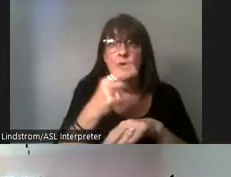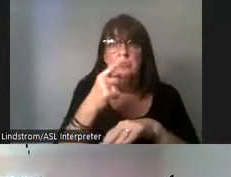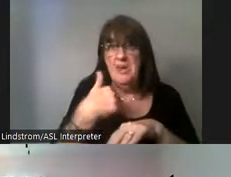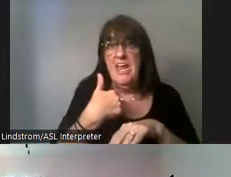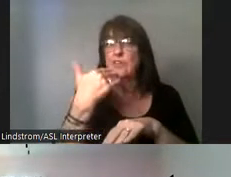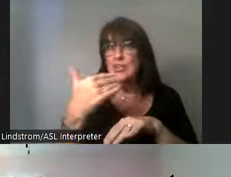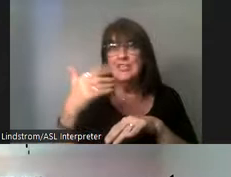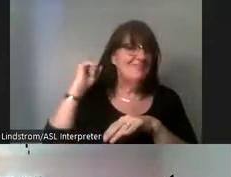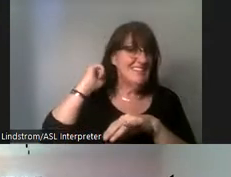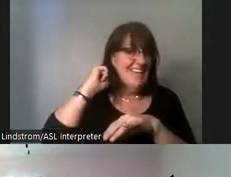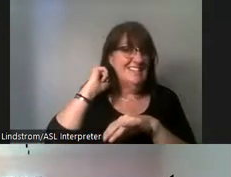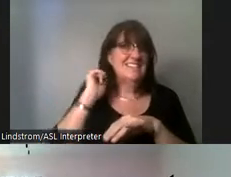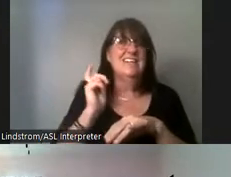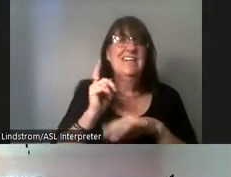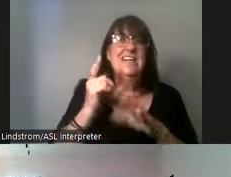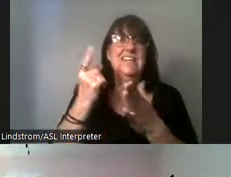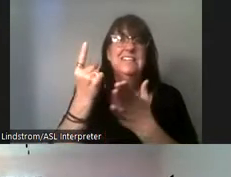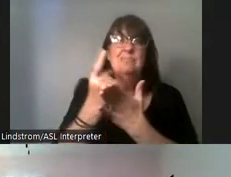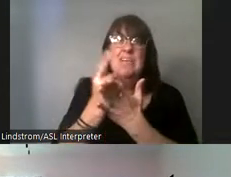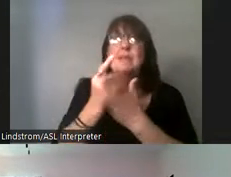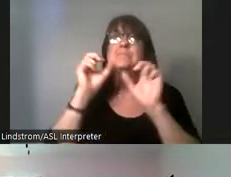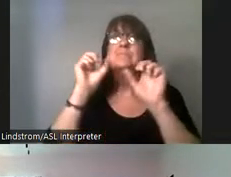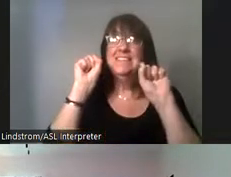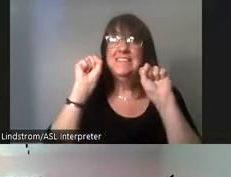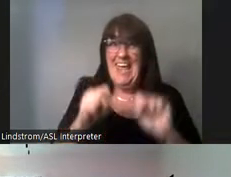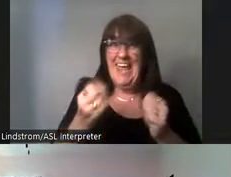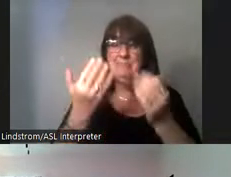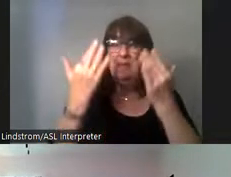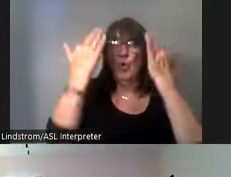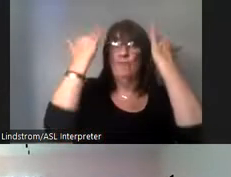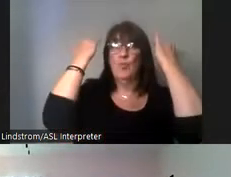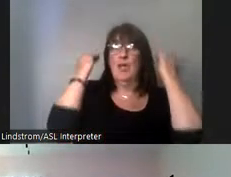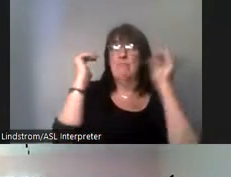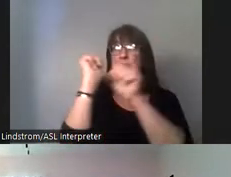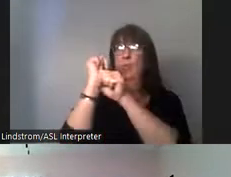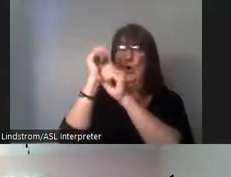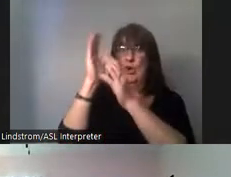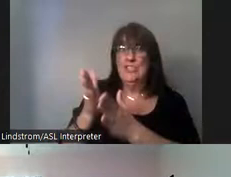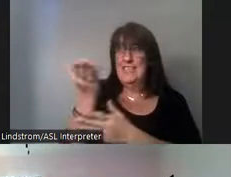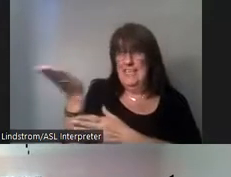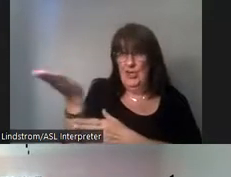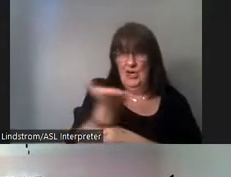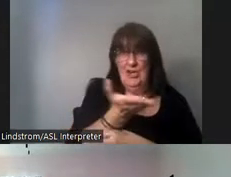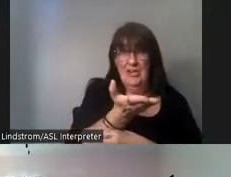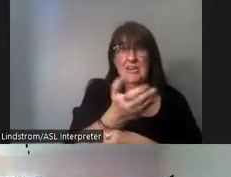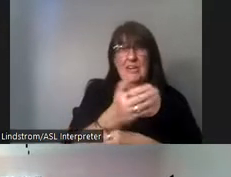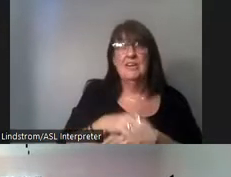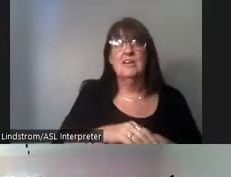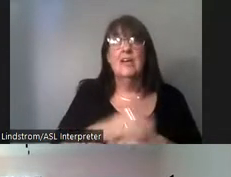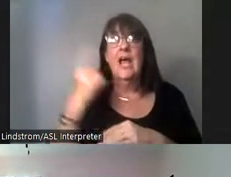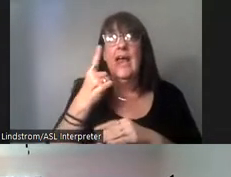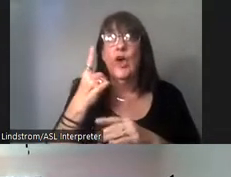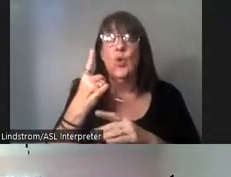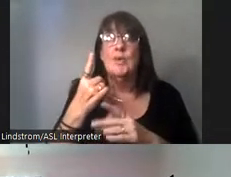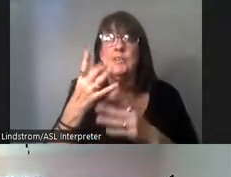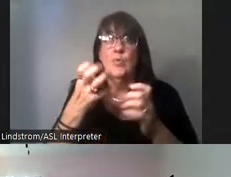what happens sometimes is it can be overwhelming, right? So you have these workforce members, and one thing I always stressed when I was